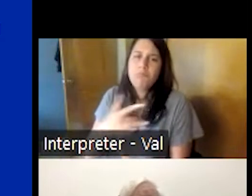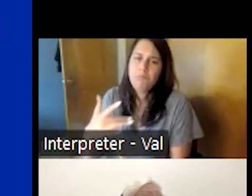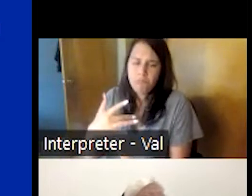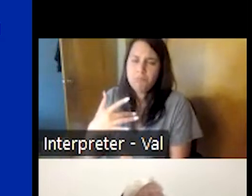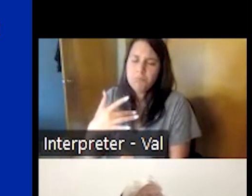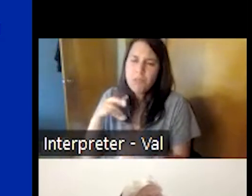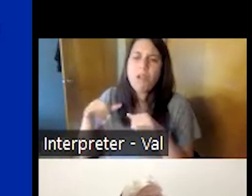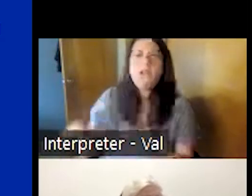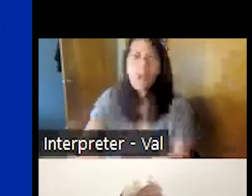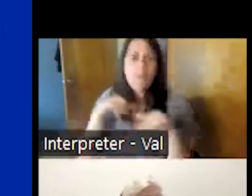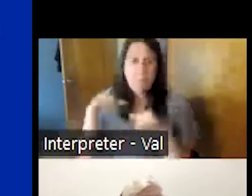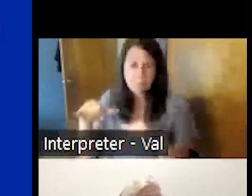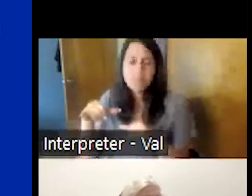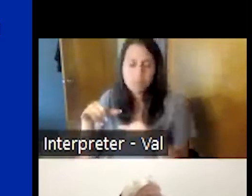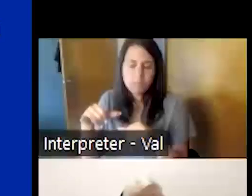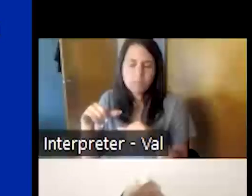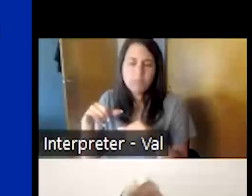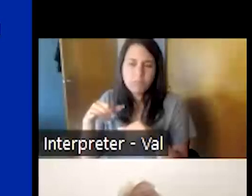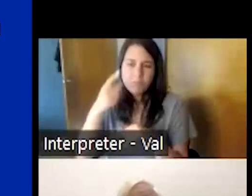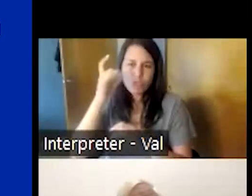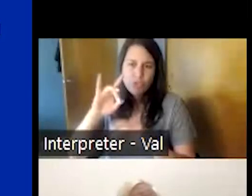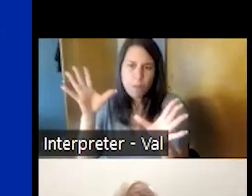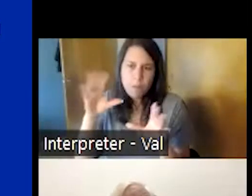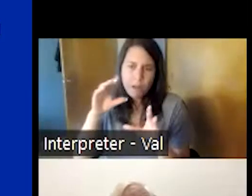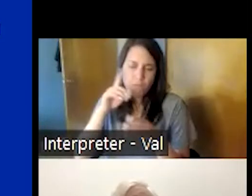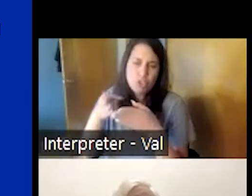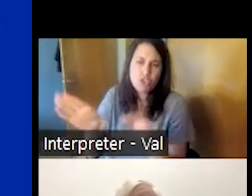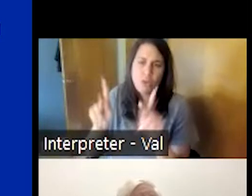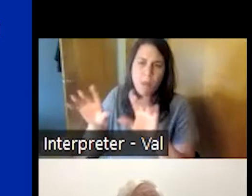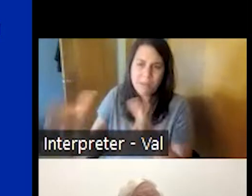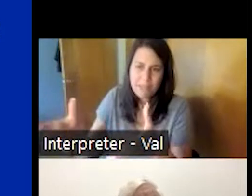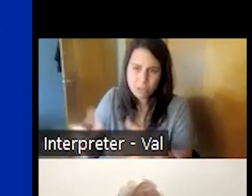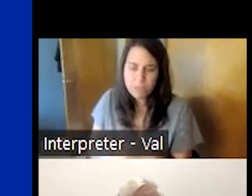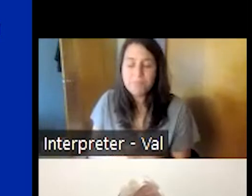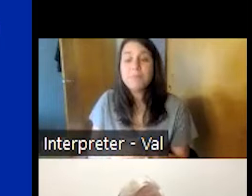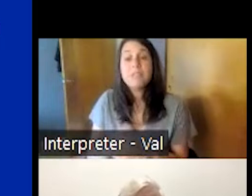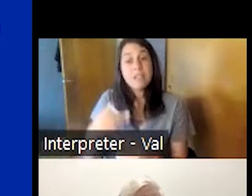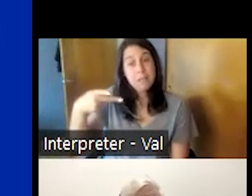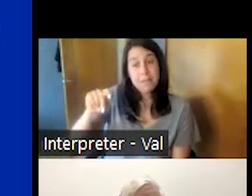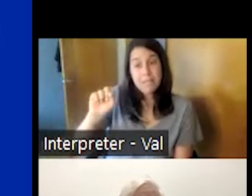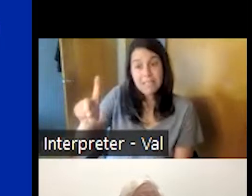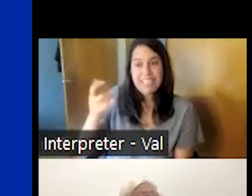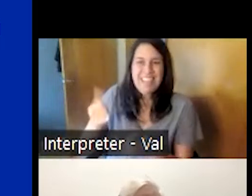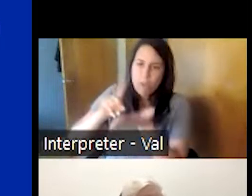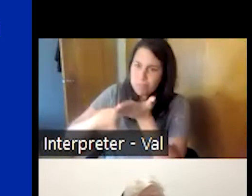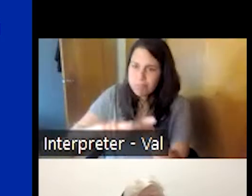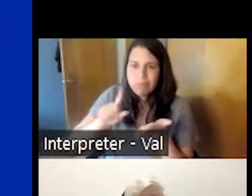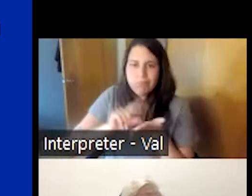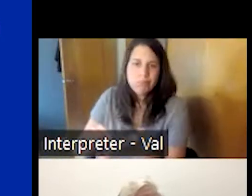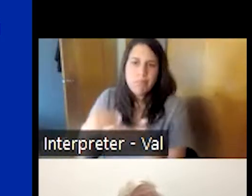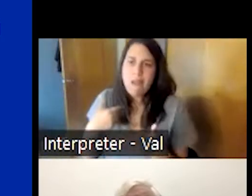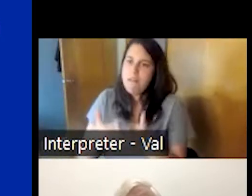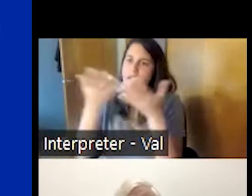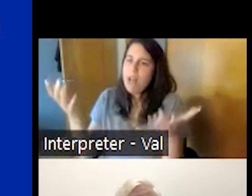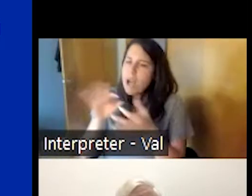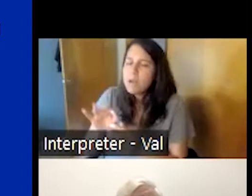experienced in the general population. There is a growing literature in terms of the treatment of post-traumatic stress disorder related to